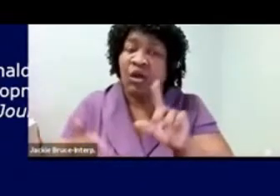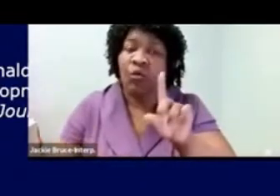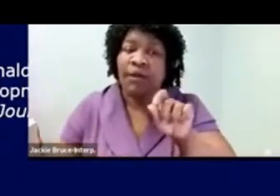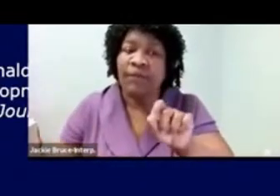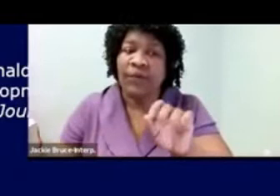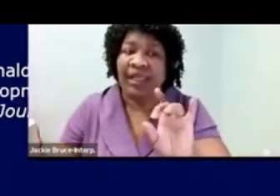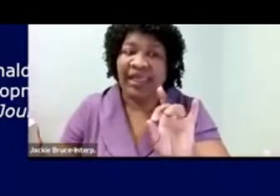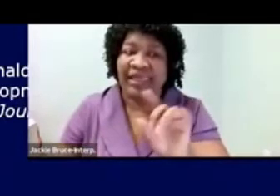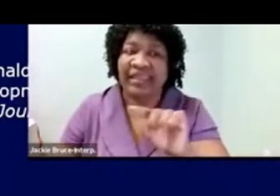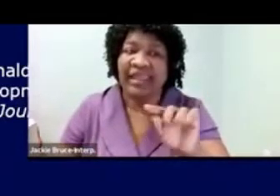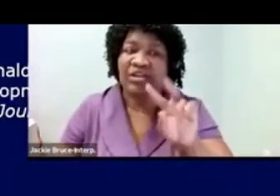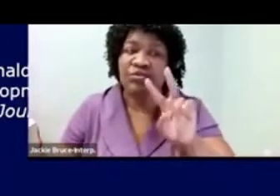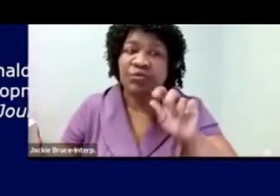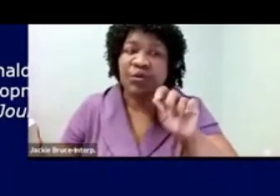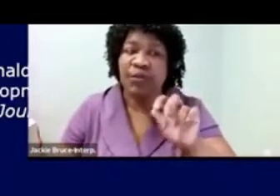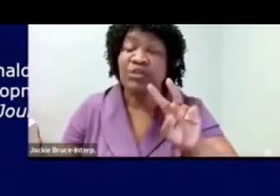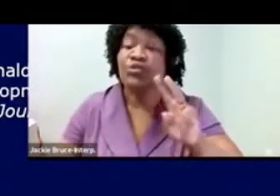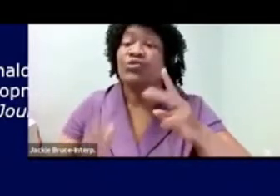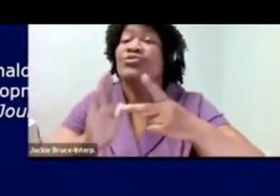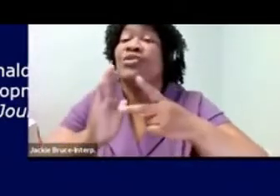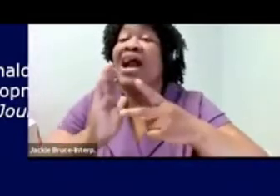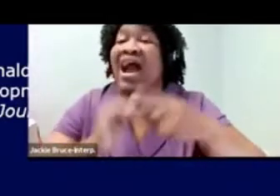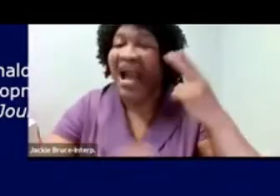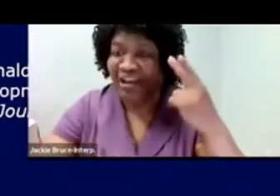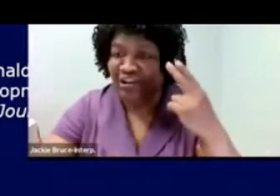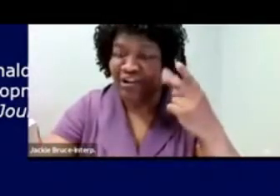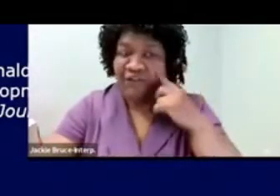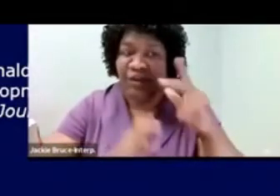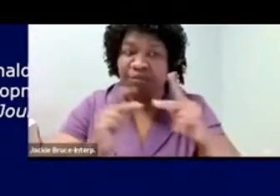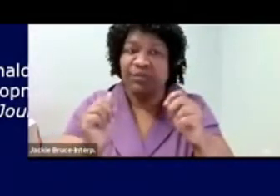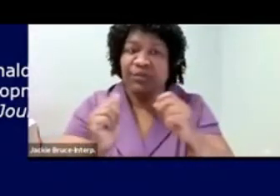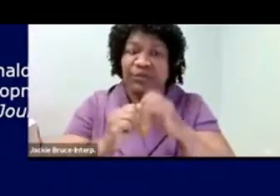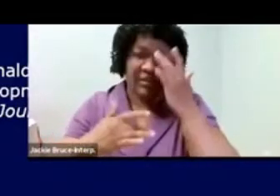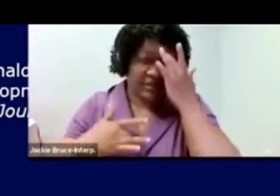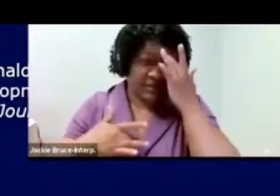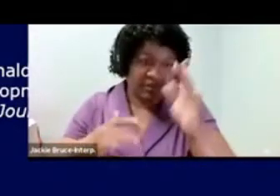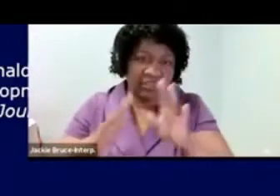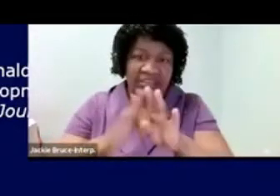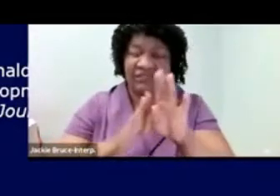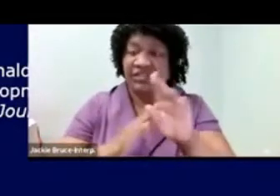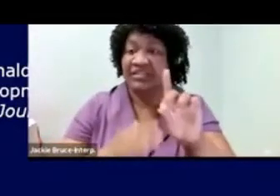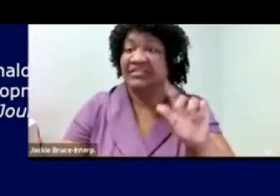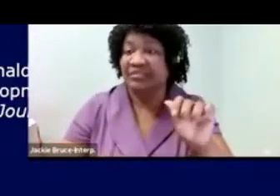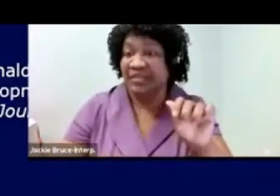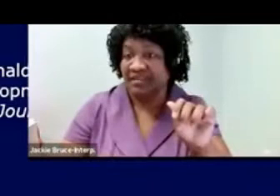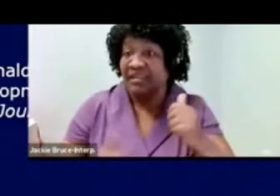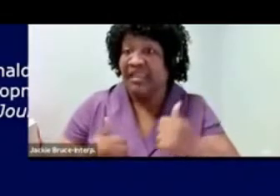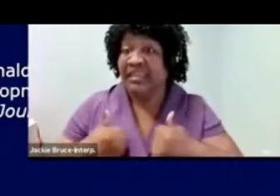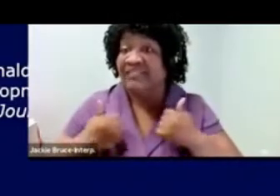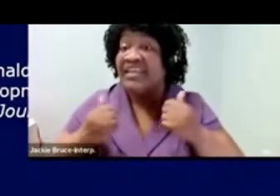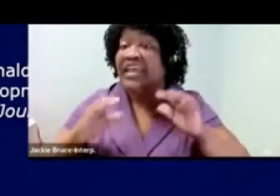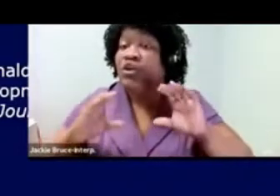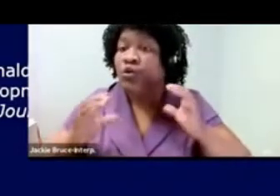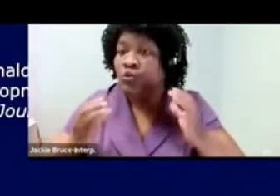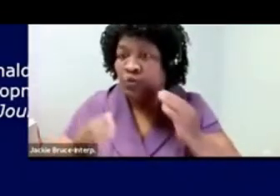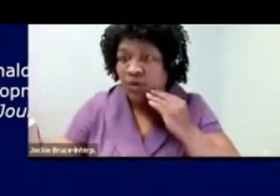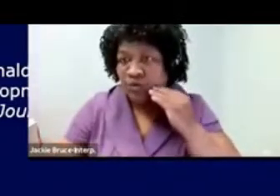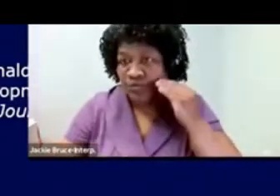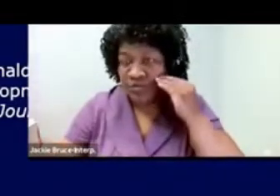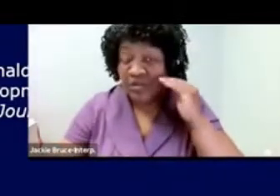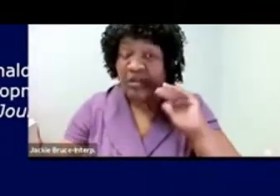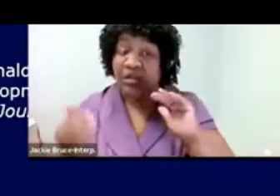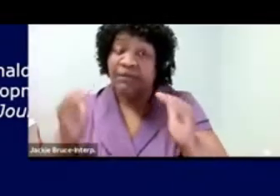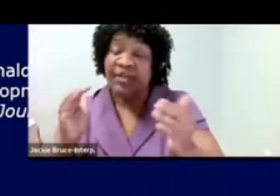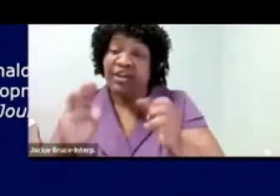1.8 and 2.2 times higher for people with intellectual and developmental disability residing in group homes compared